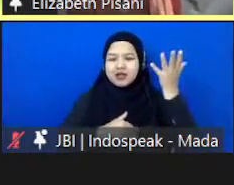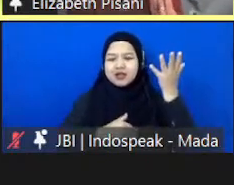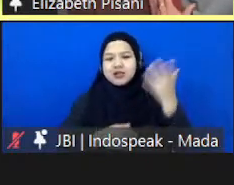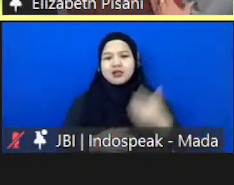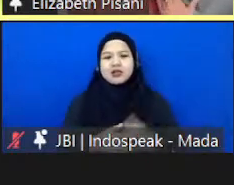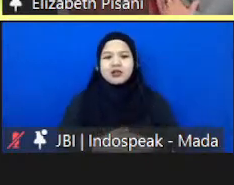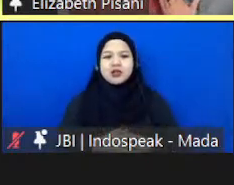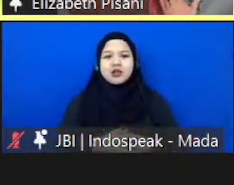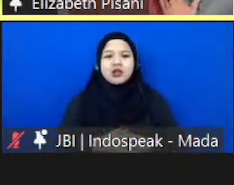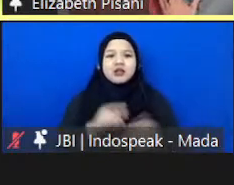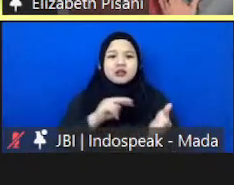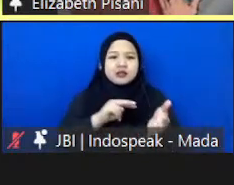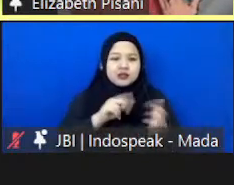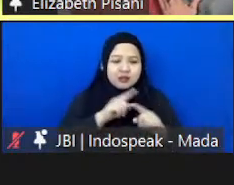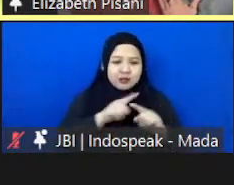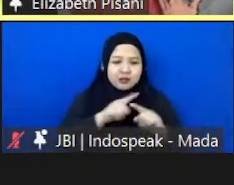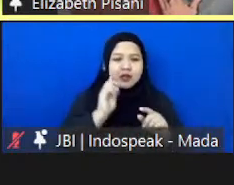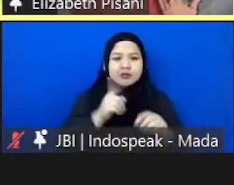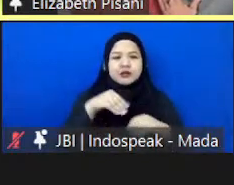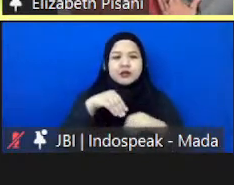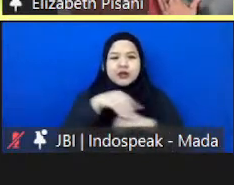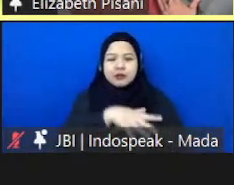risk. So,